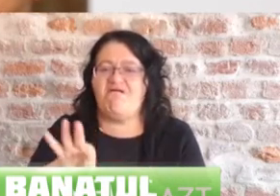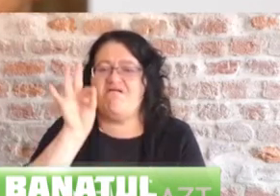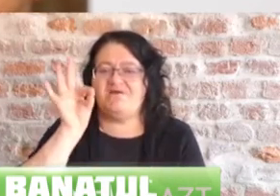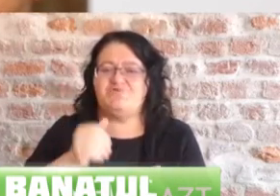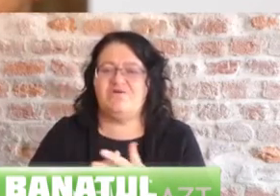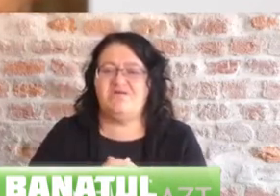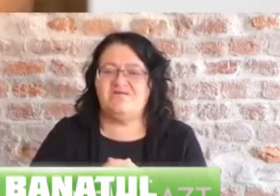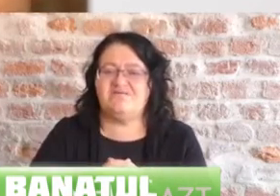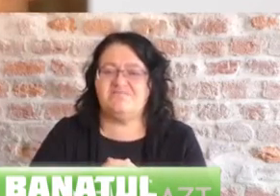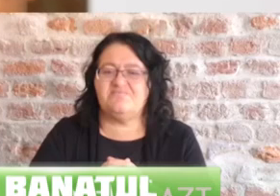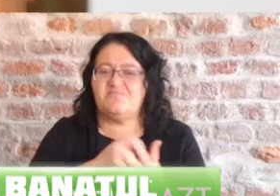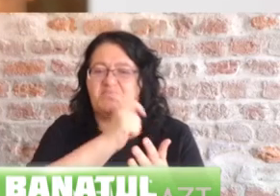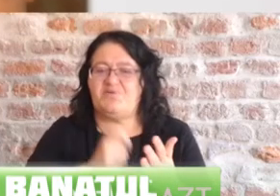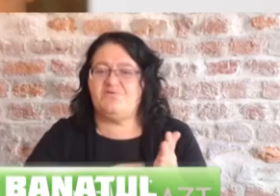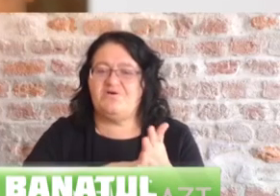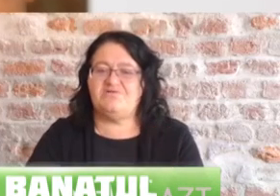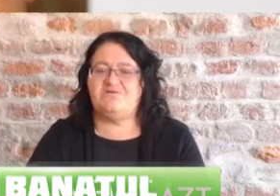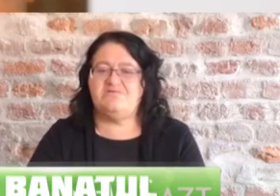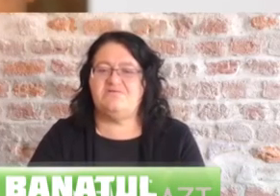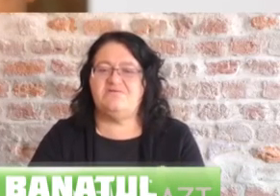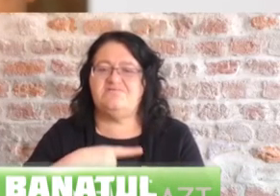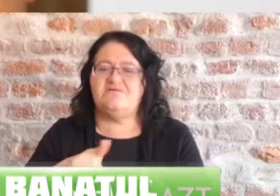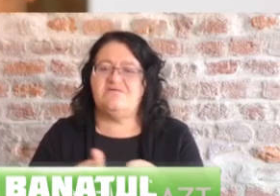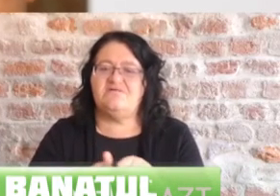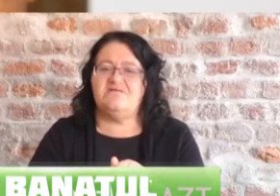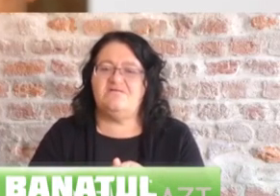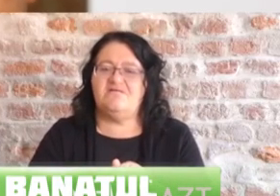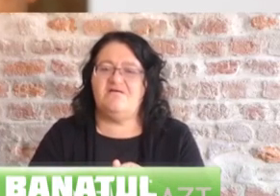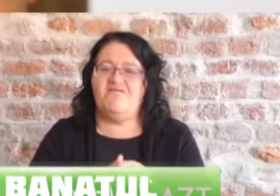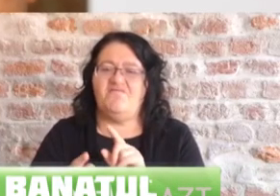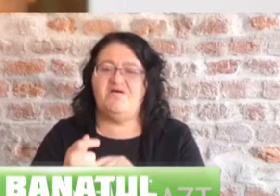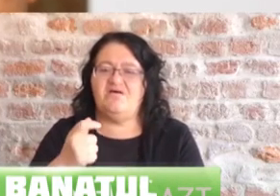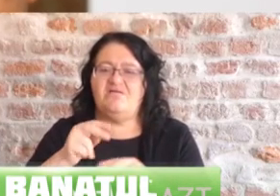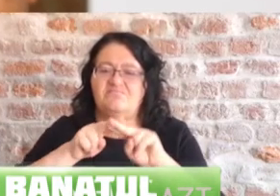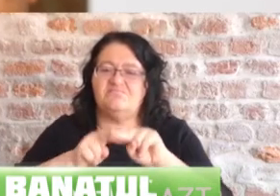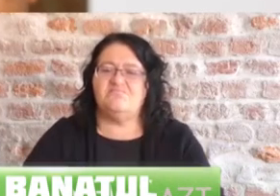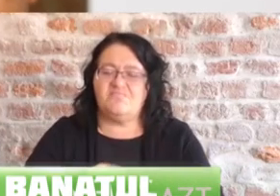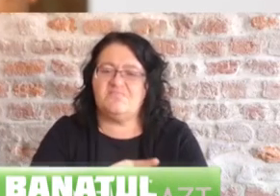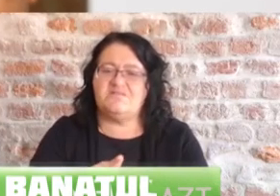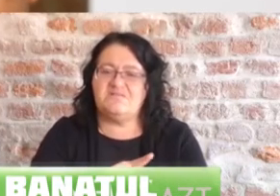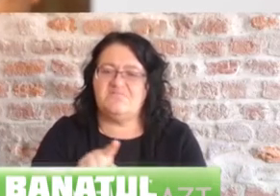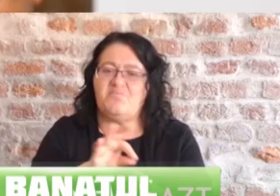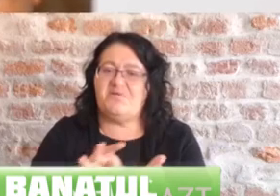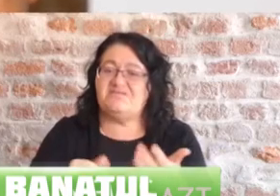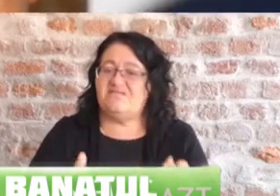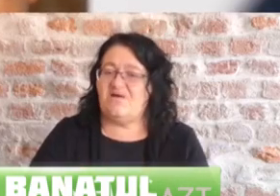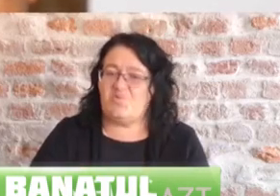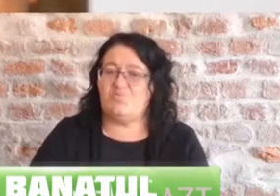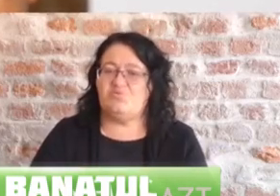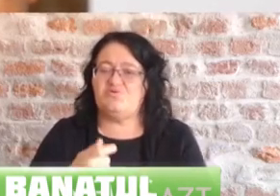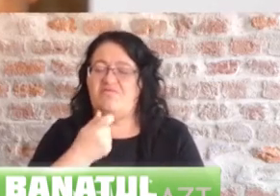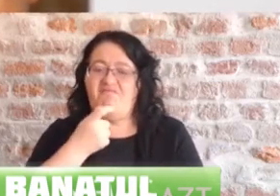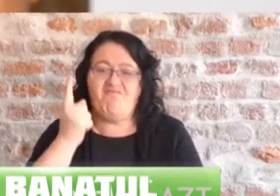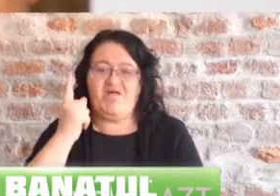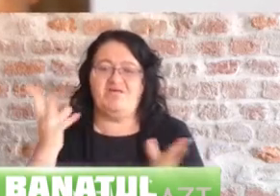place. This project is a testament to the harmonious convergence of contemporary urban life with